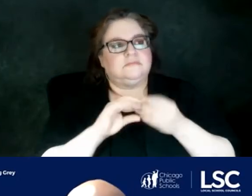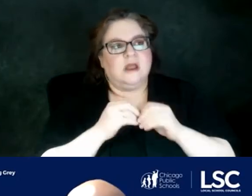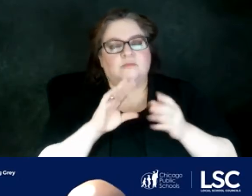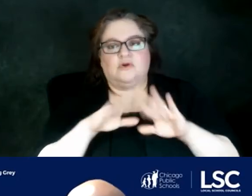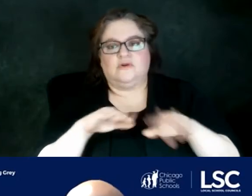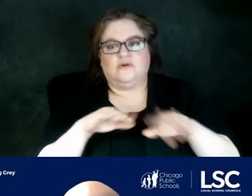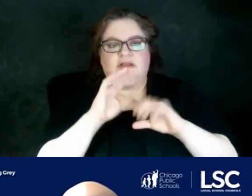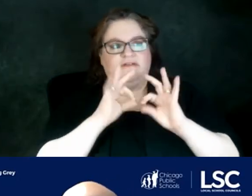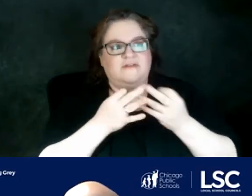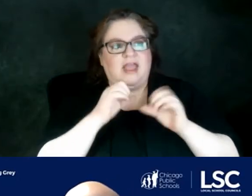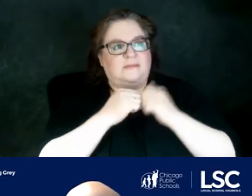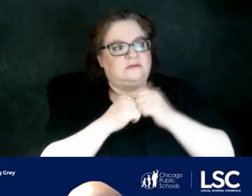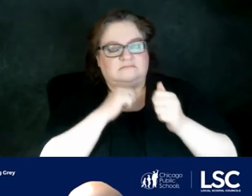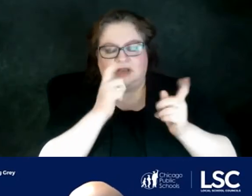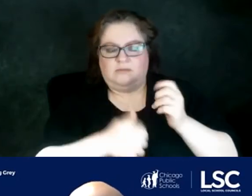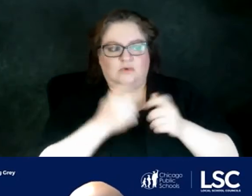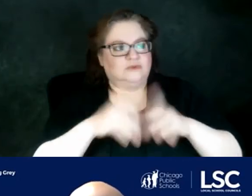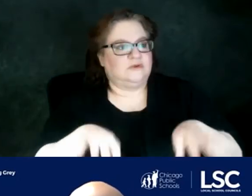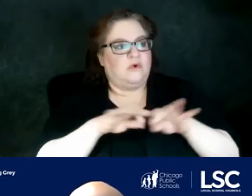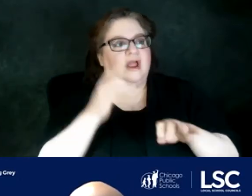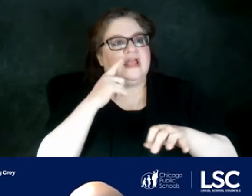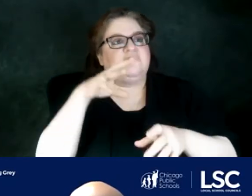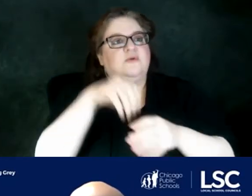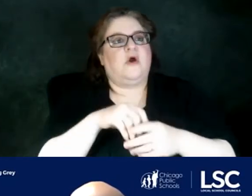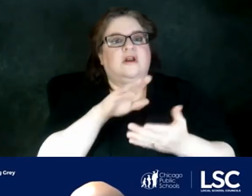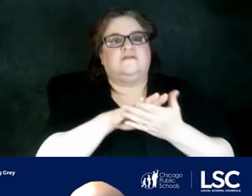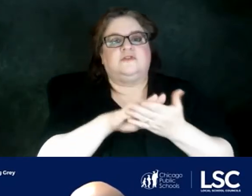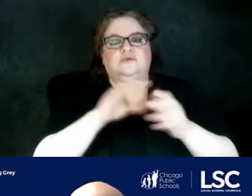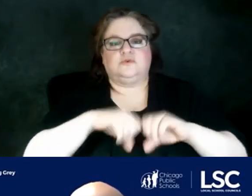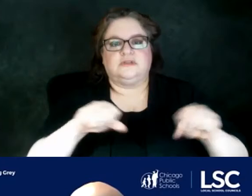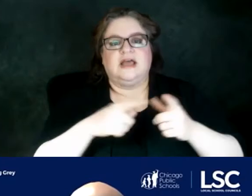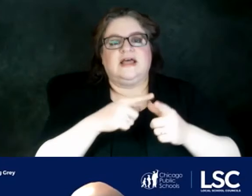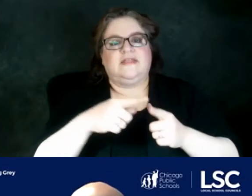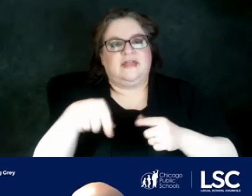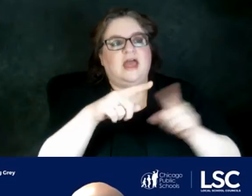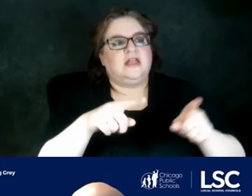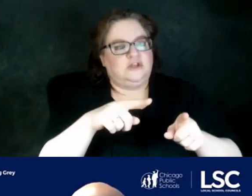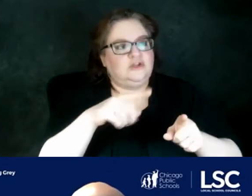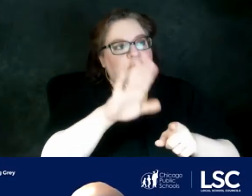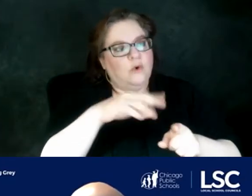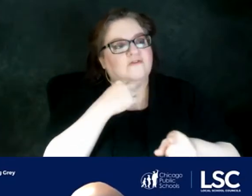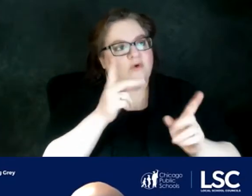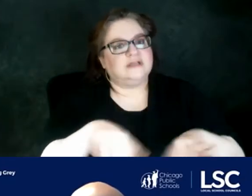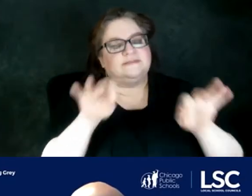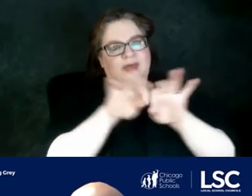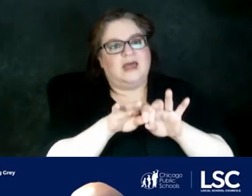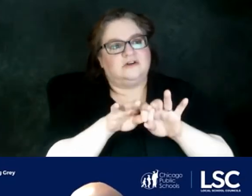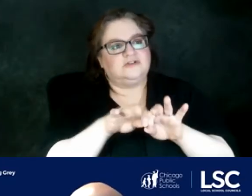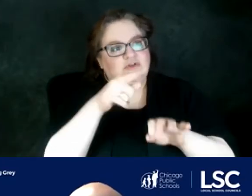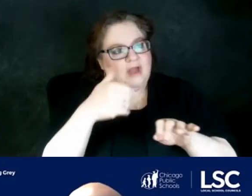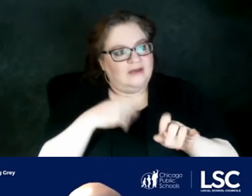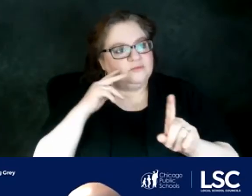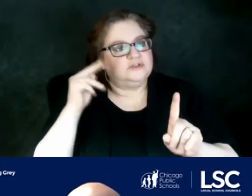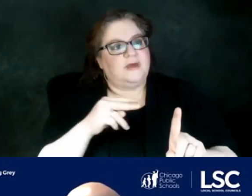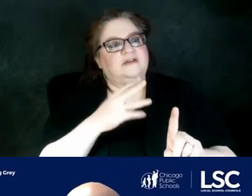structure, that's not the most important thing. If you're a part of the school system, then your voice matters. You have a perspective. And